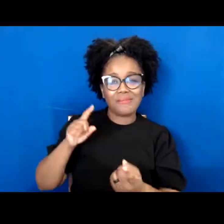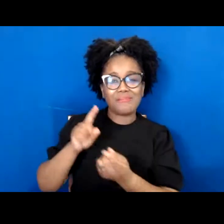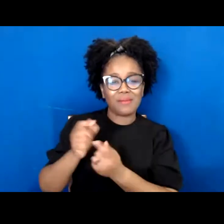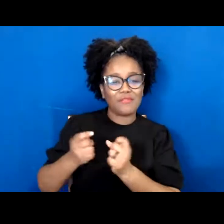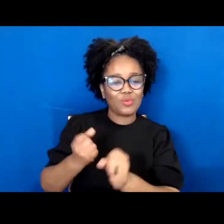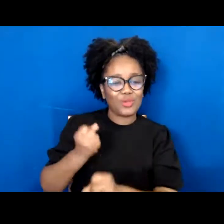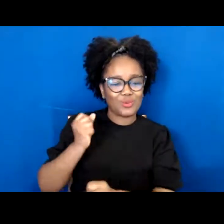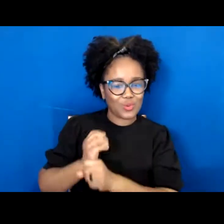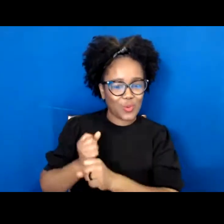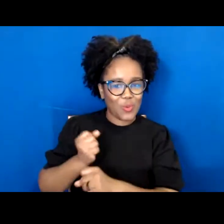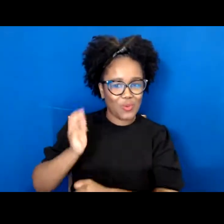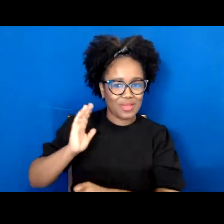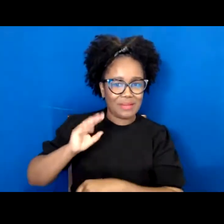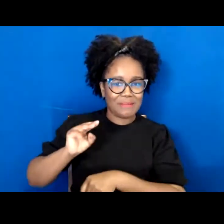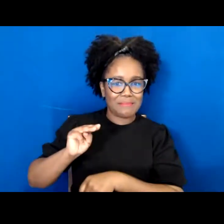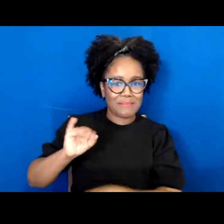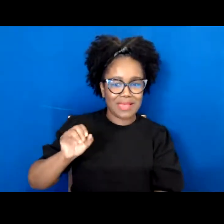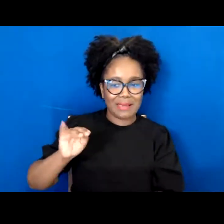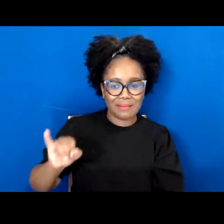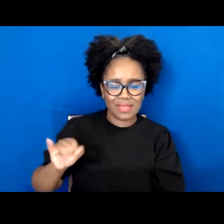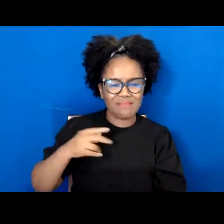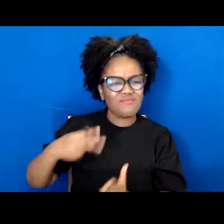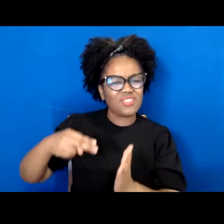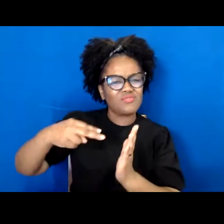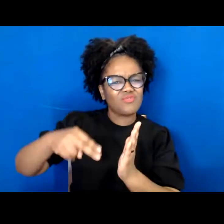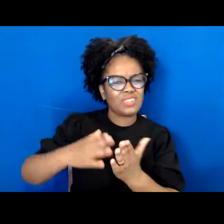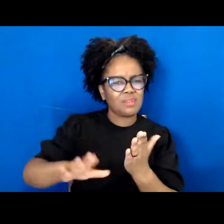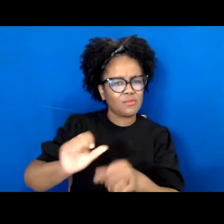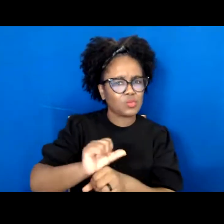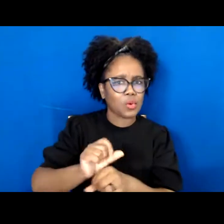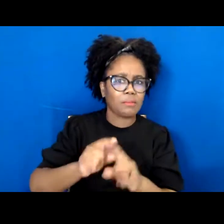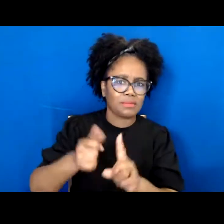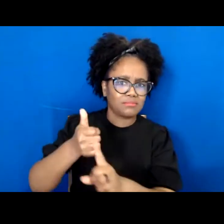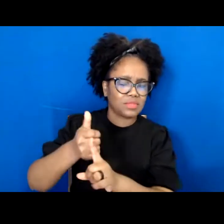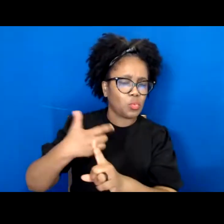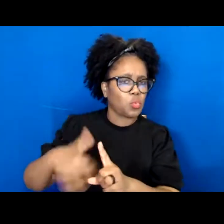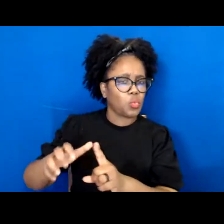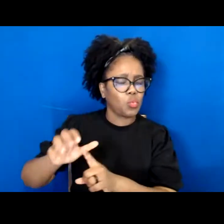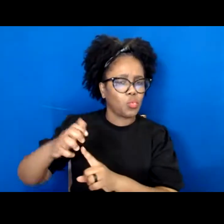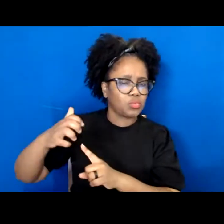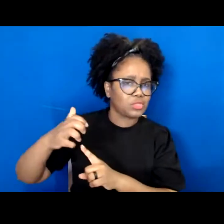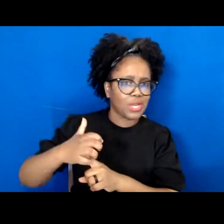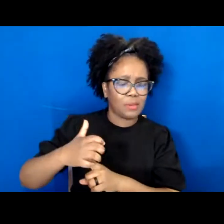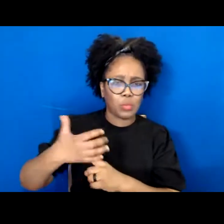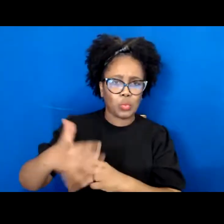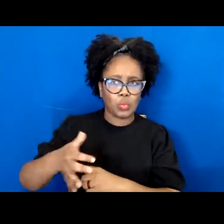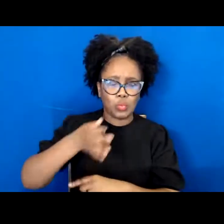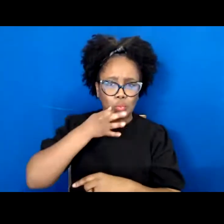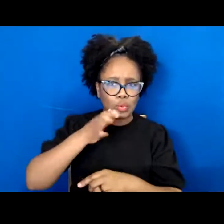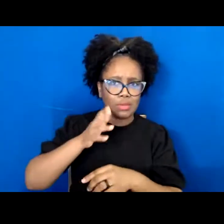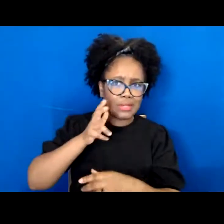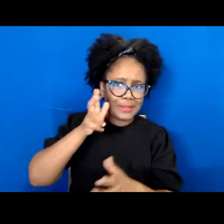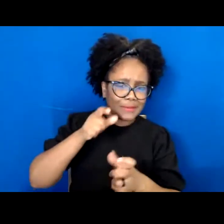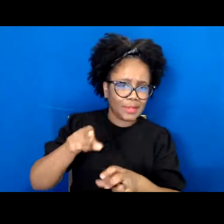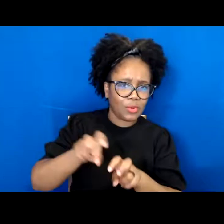difficult relationships. I had read some of his work, but he was a force on that panel. And I knew there, then and there, not everyone